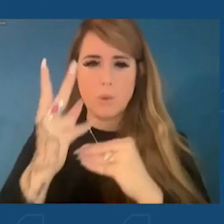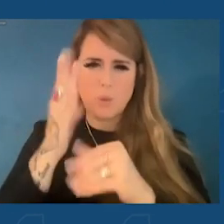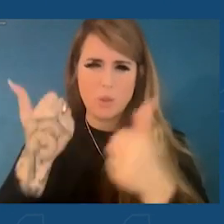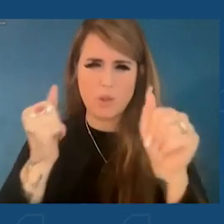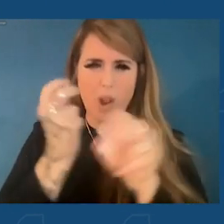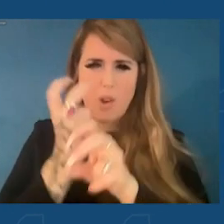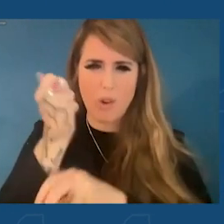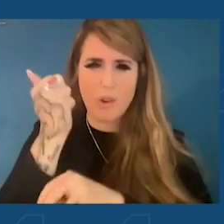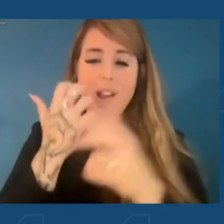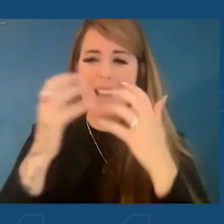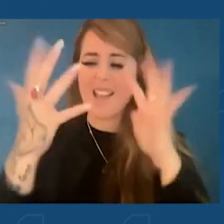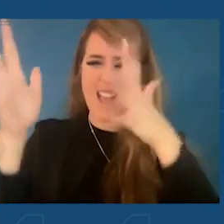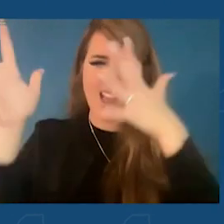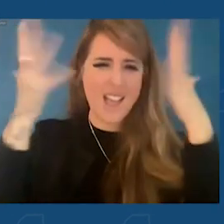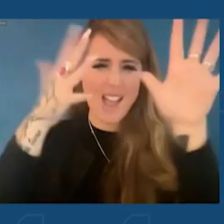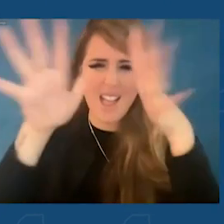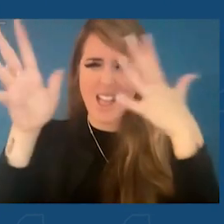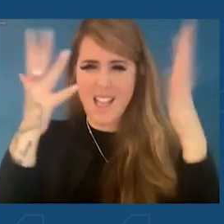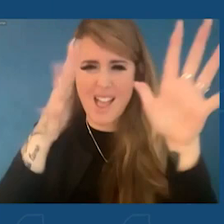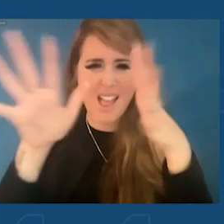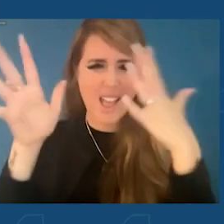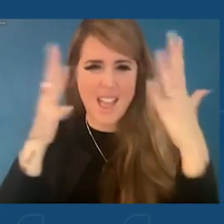And so...